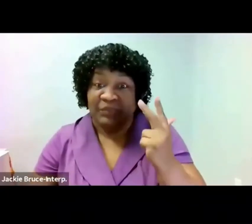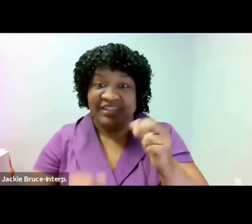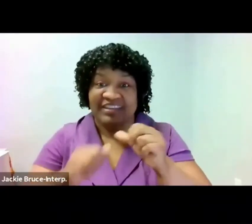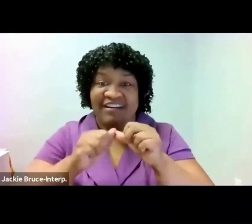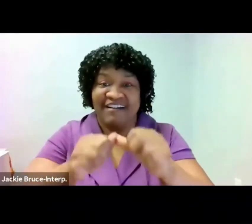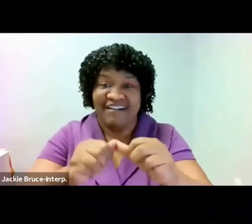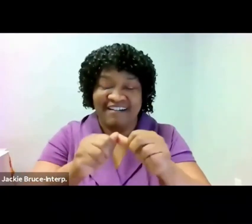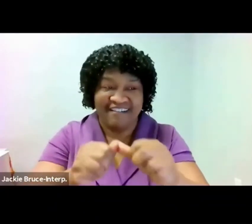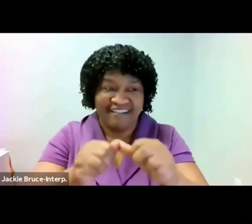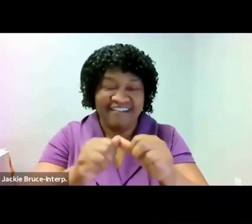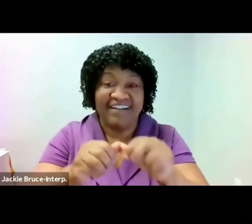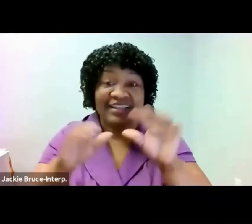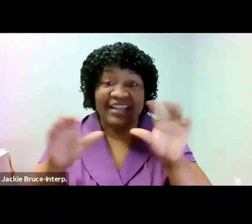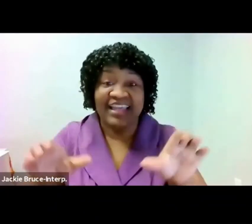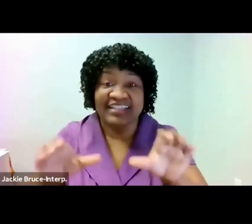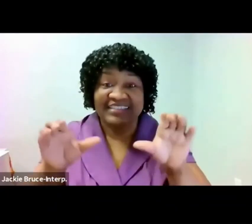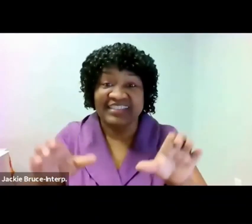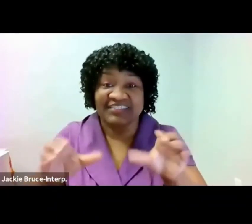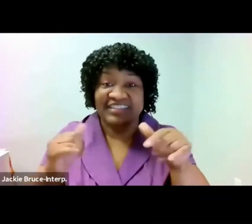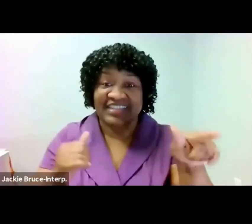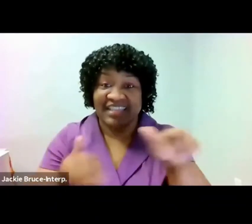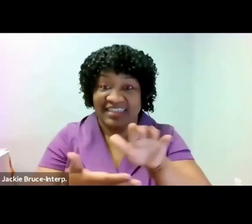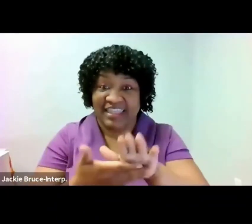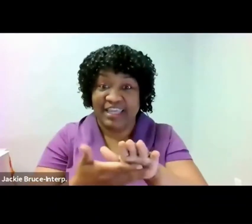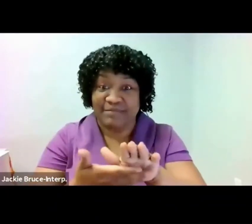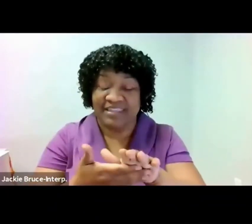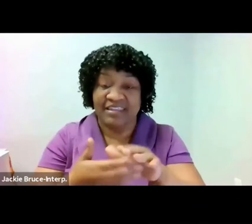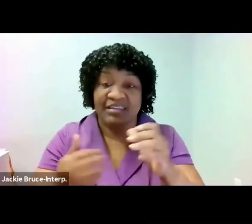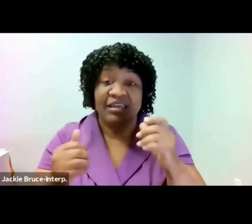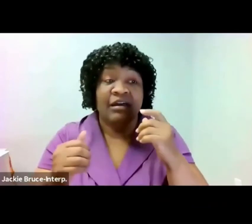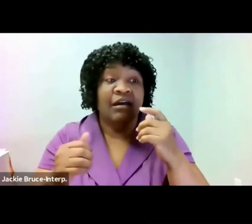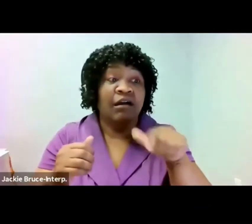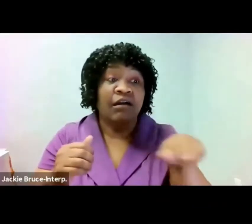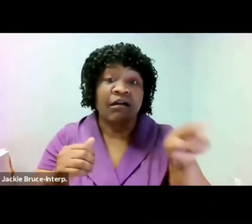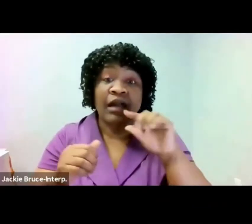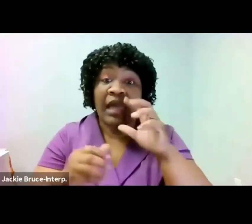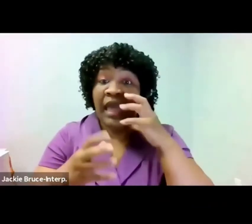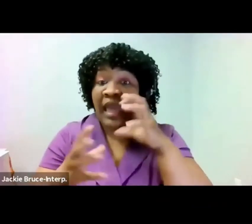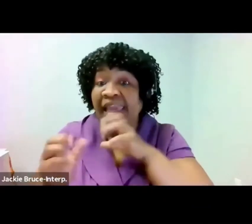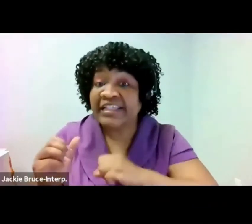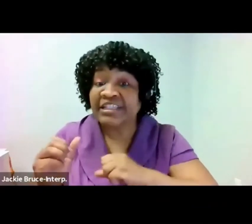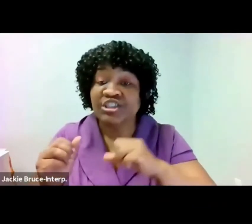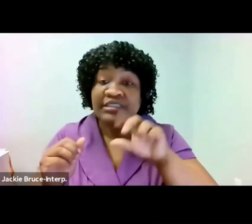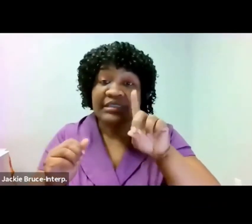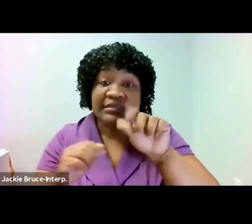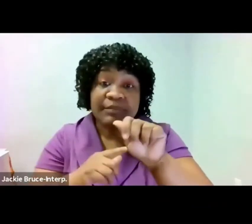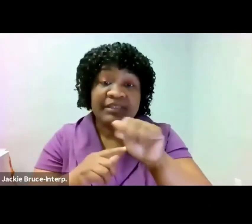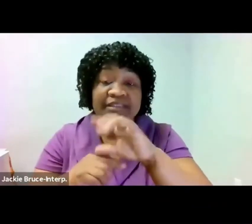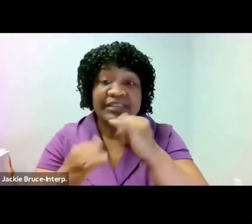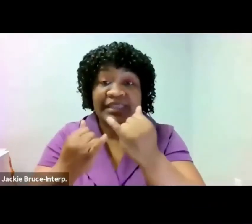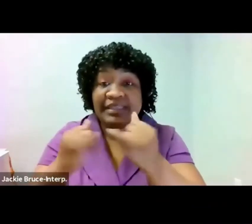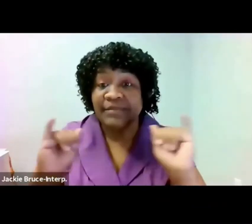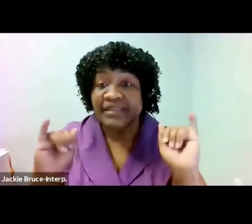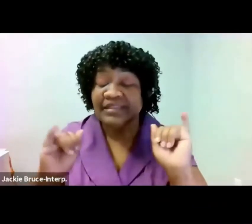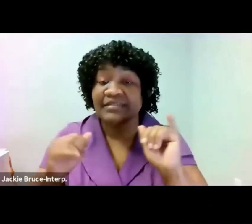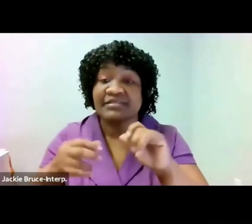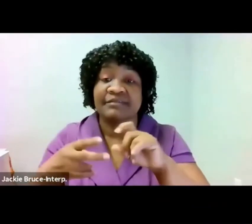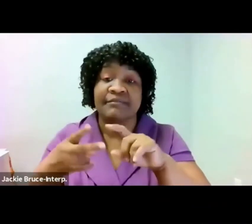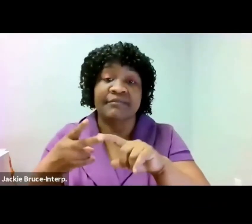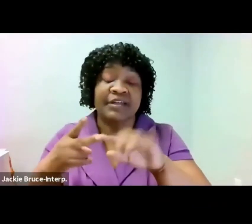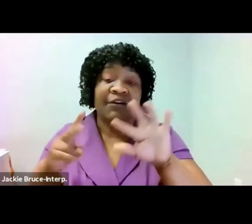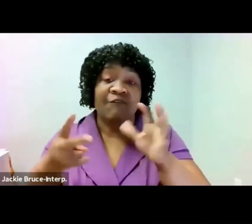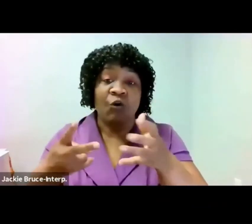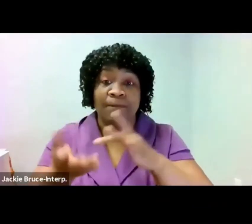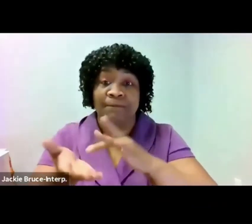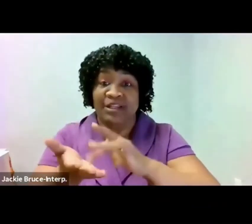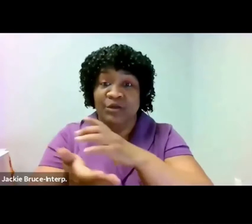ongoing convening activities at the academies: the Forum on Aging, Disability, and Independence, the Forum on